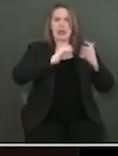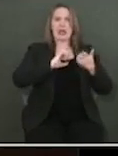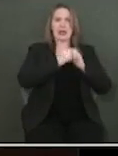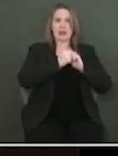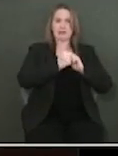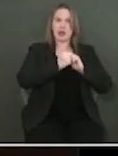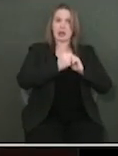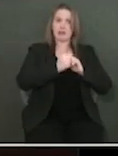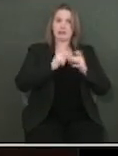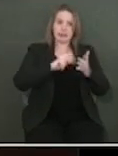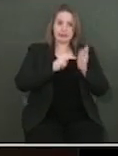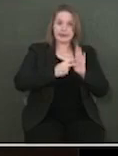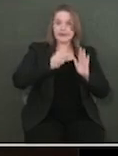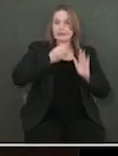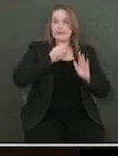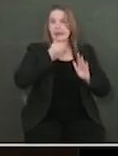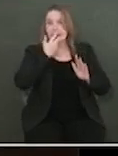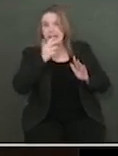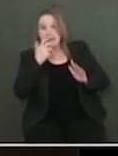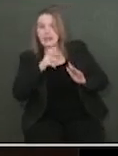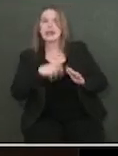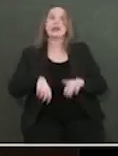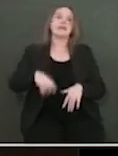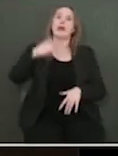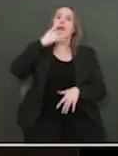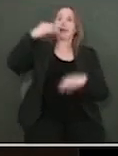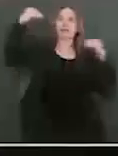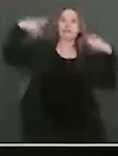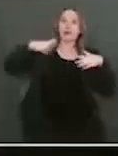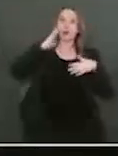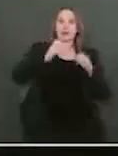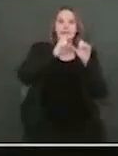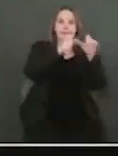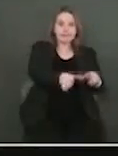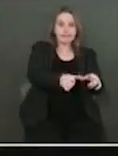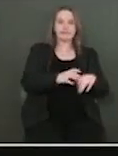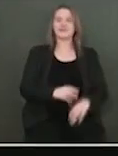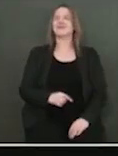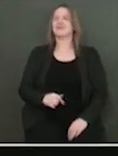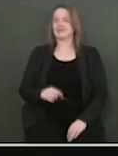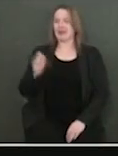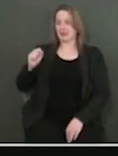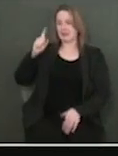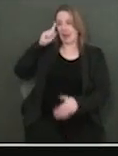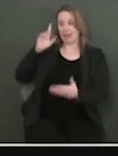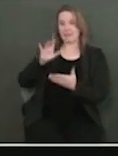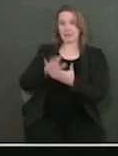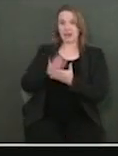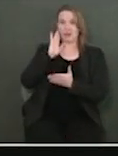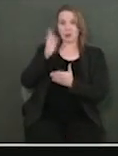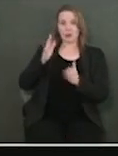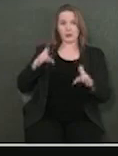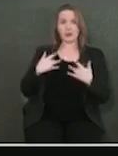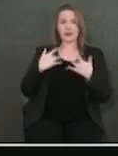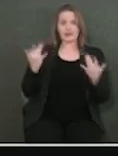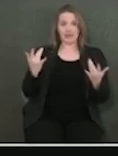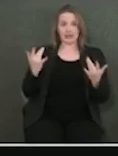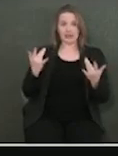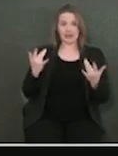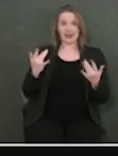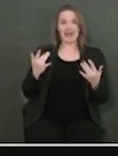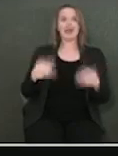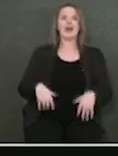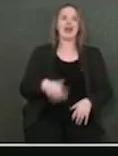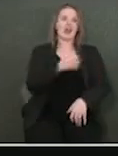the lights and the heat on? Well, I believe that we're going to be doing an event out at our power